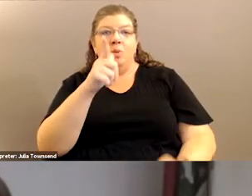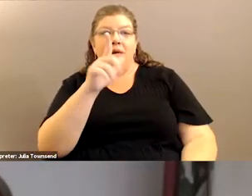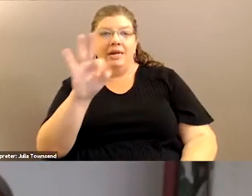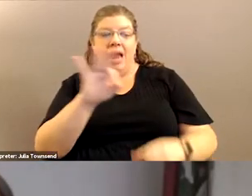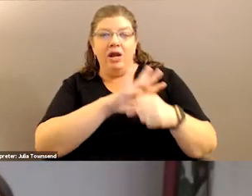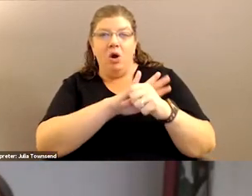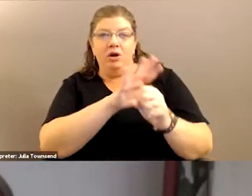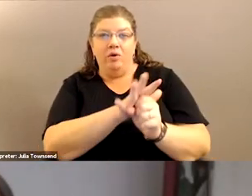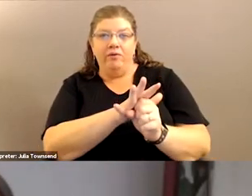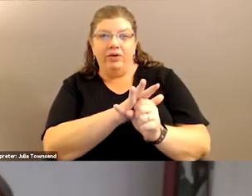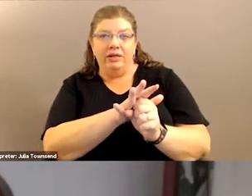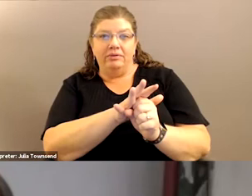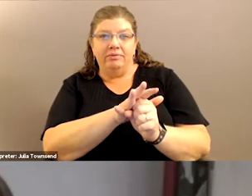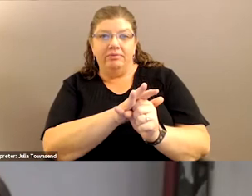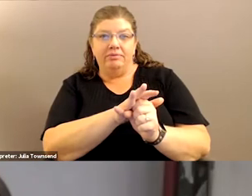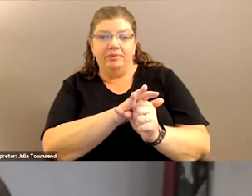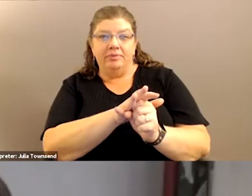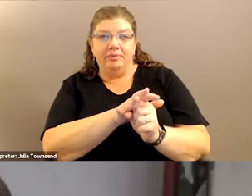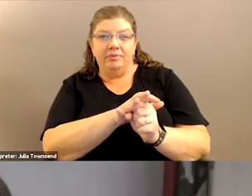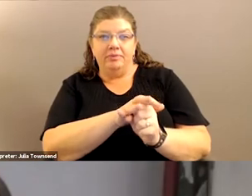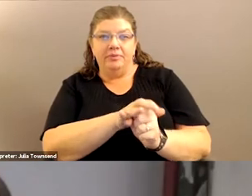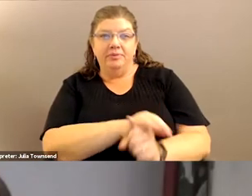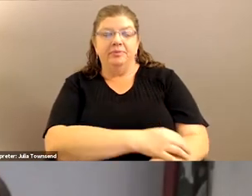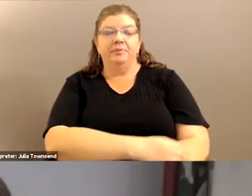covid pandemic